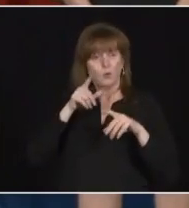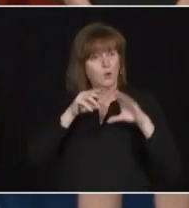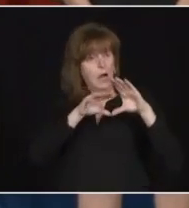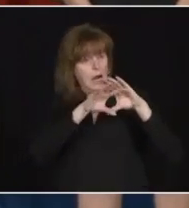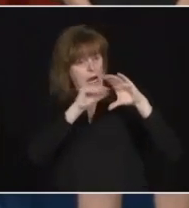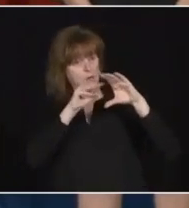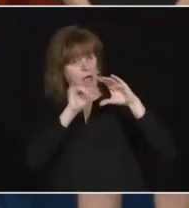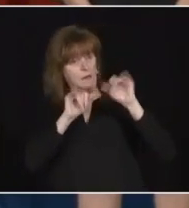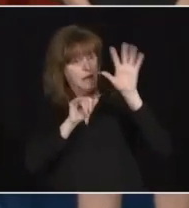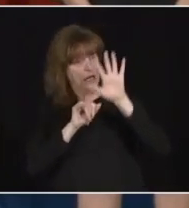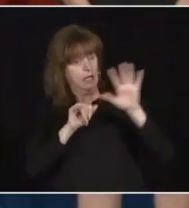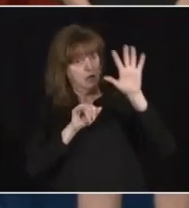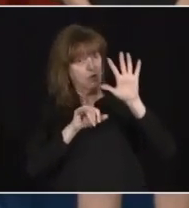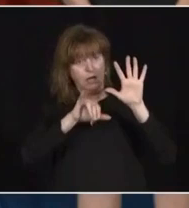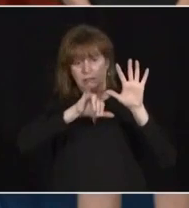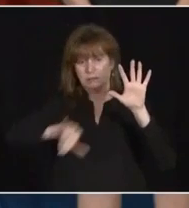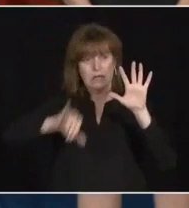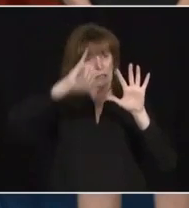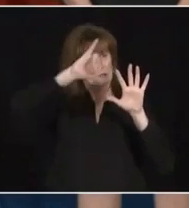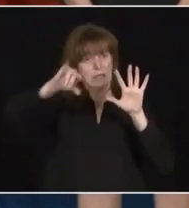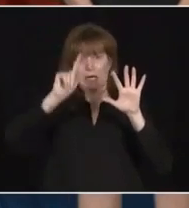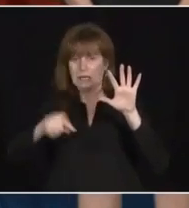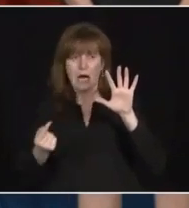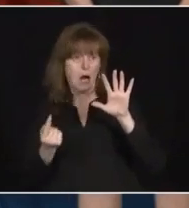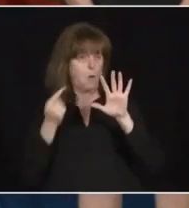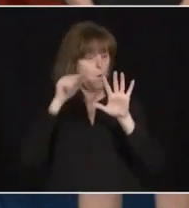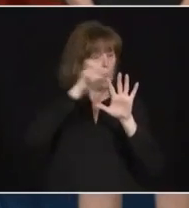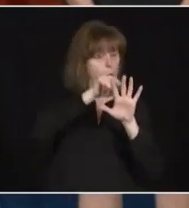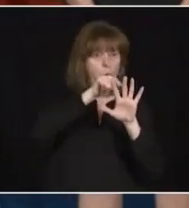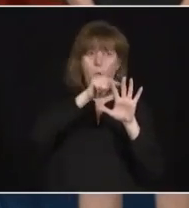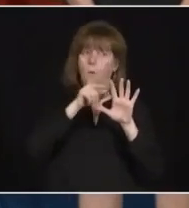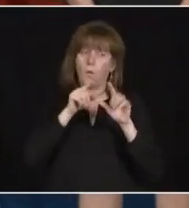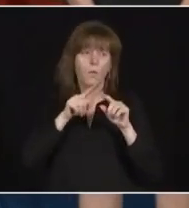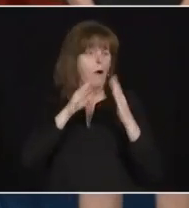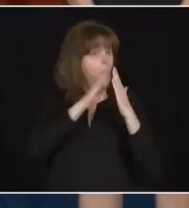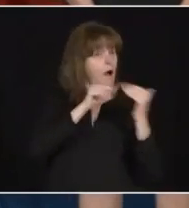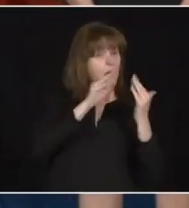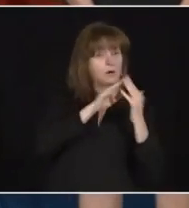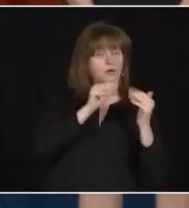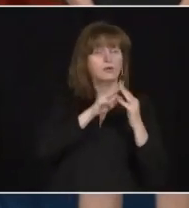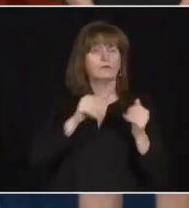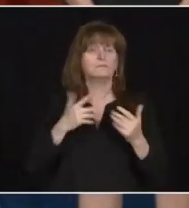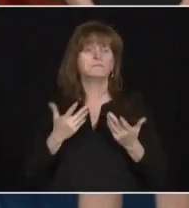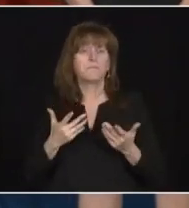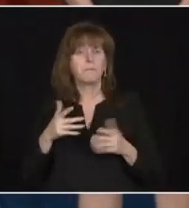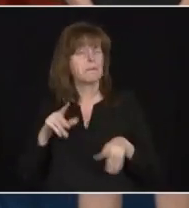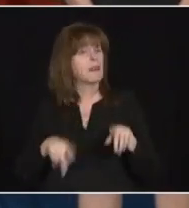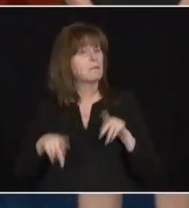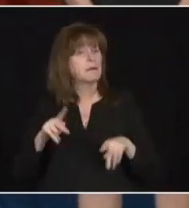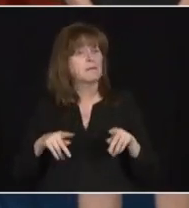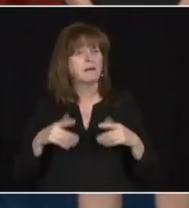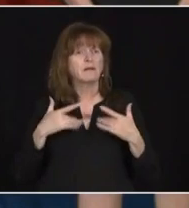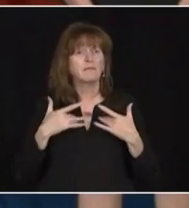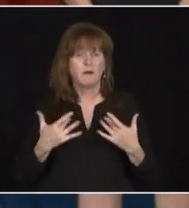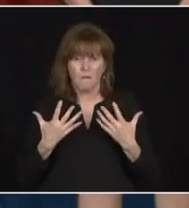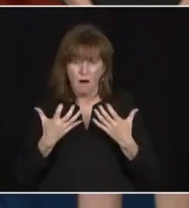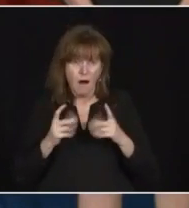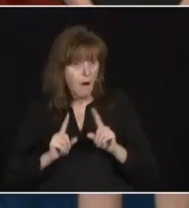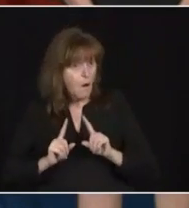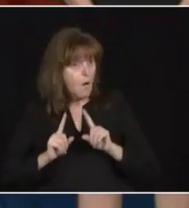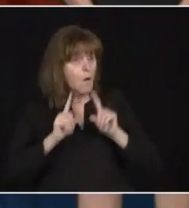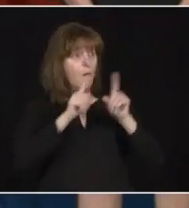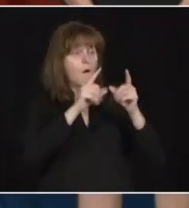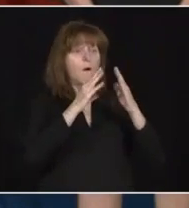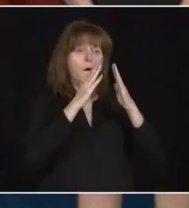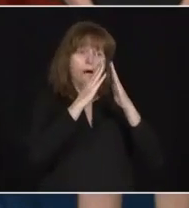community can go to their cottages. And the people that go to those cottages just go, they just want to go, take their